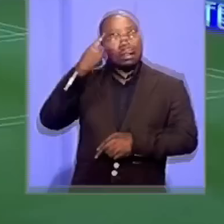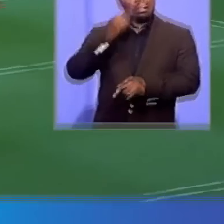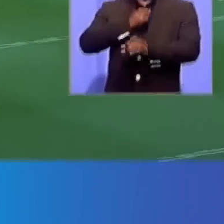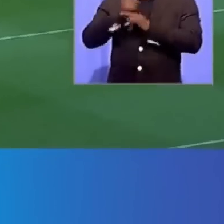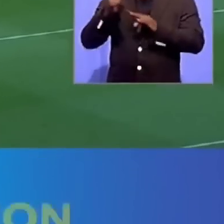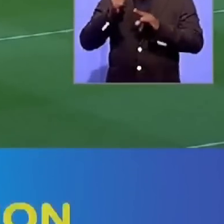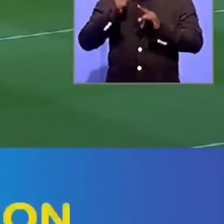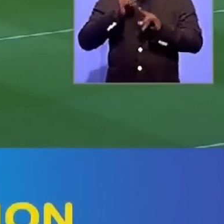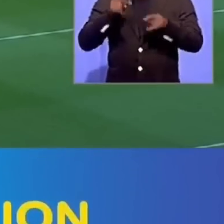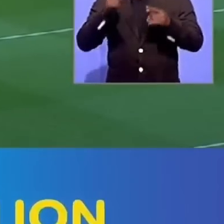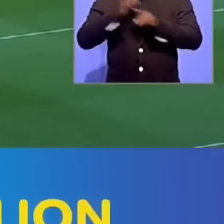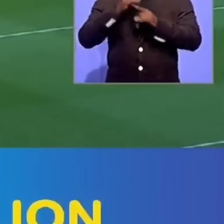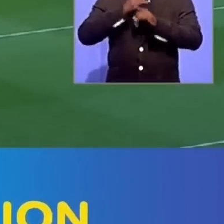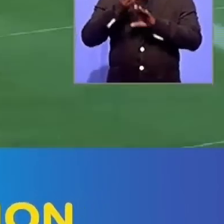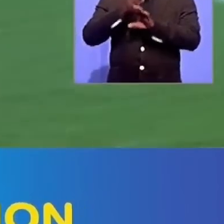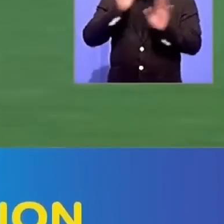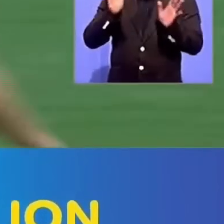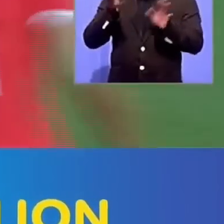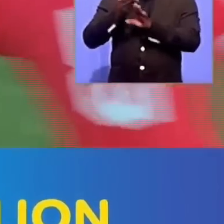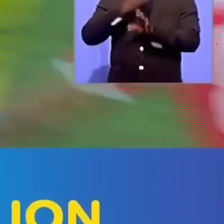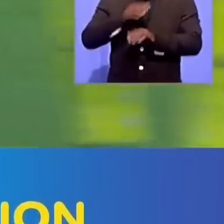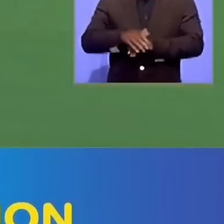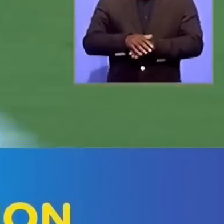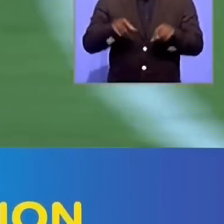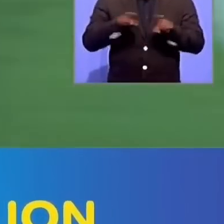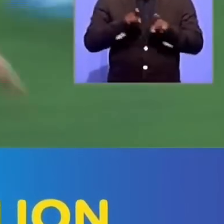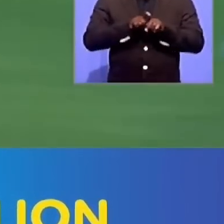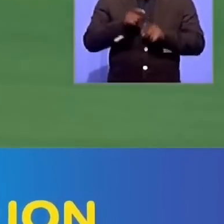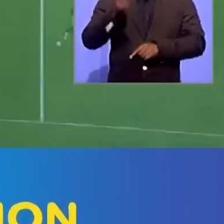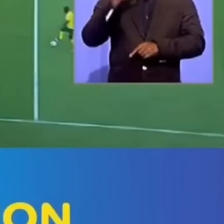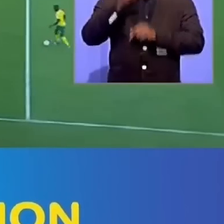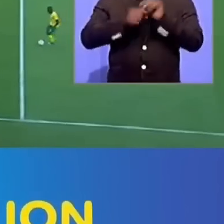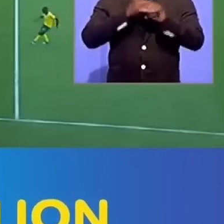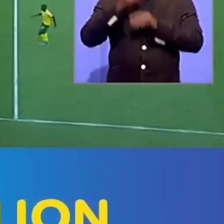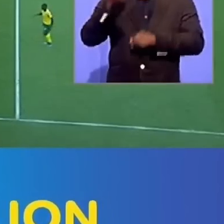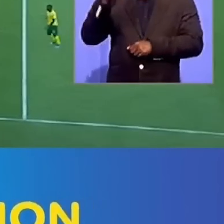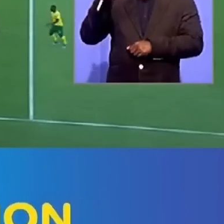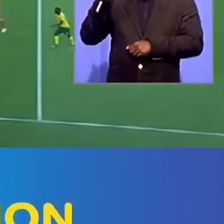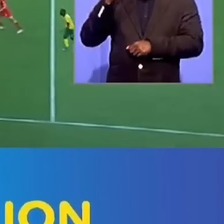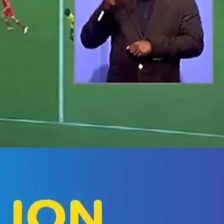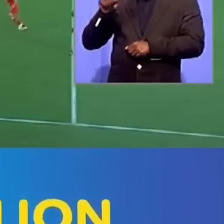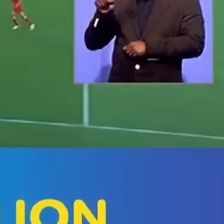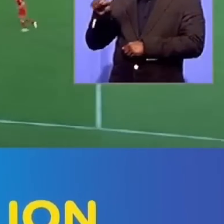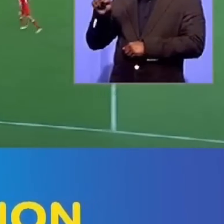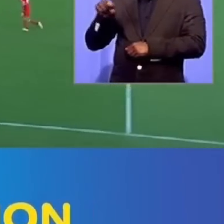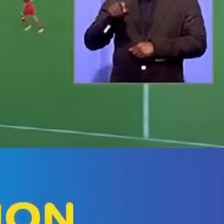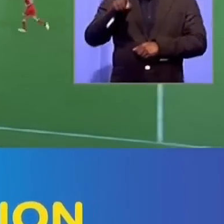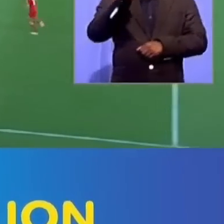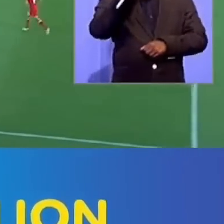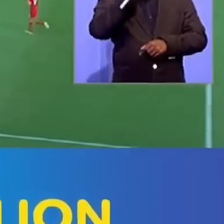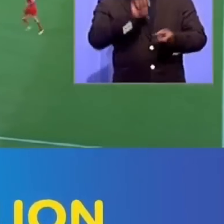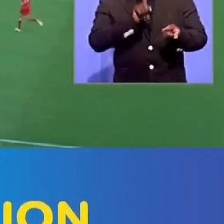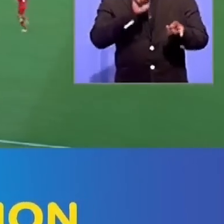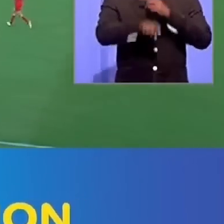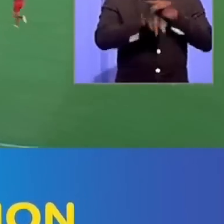tse fitileng. Mme jwale ka tournamenteng ya lemo tse nne tse fitileng moo sehlopha se ileng sa hlola Egypt sa